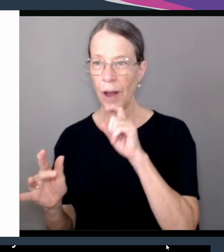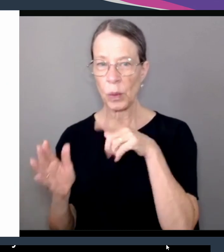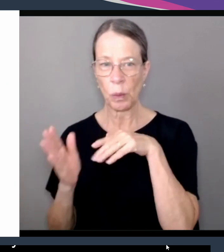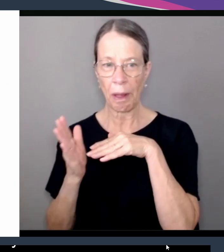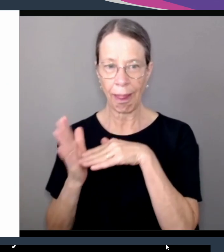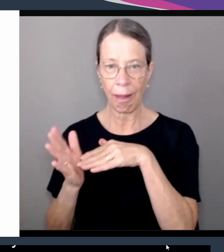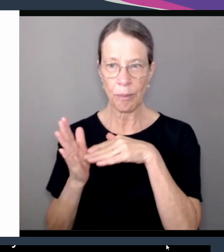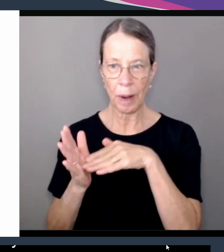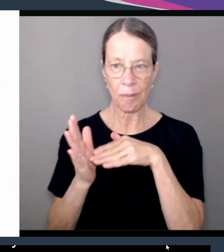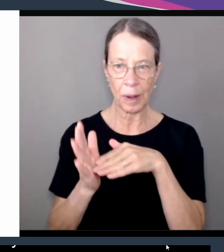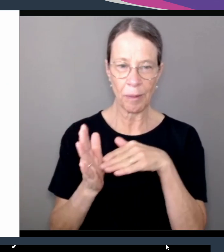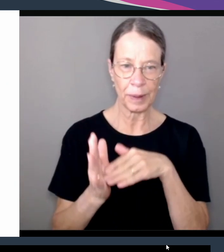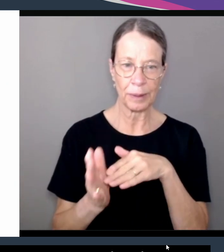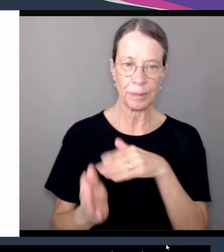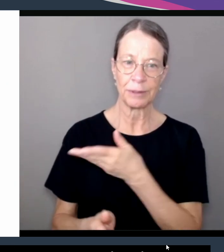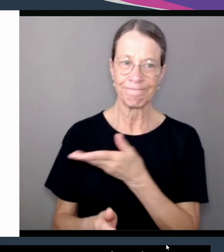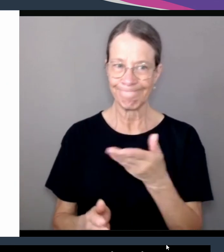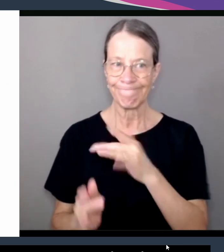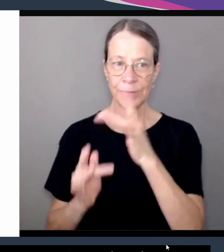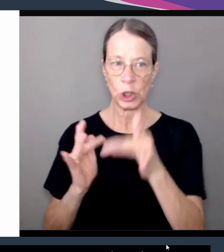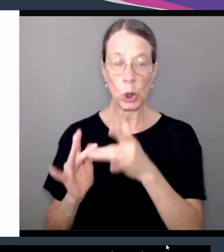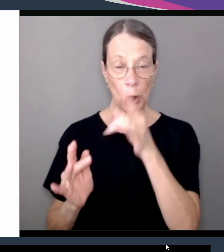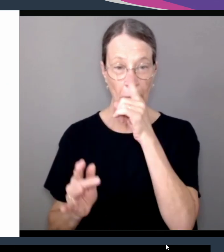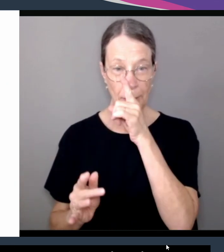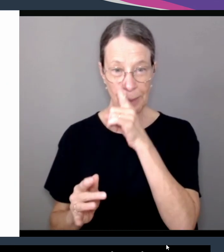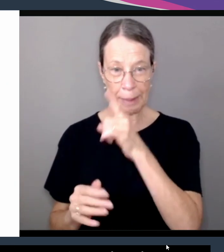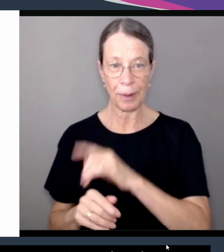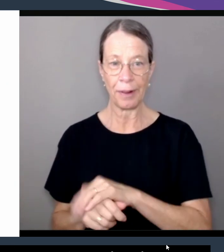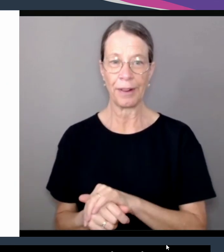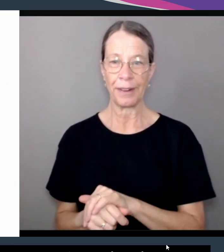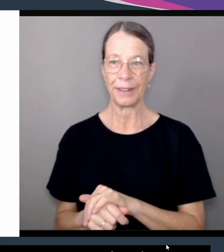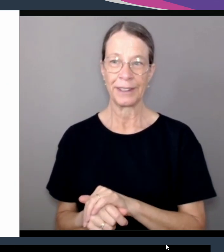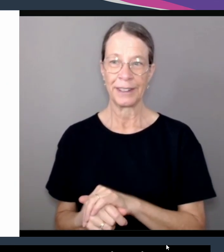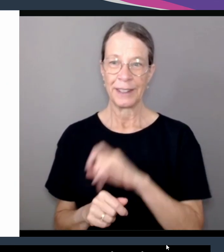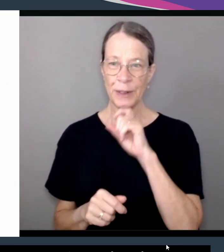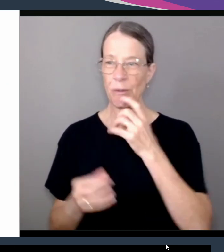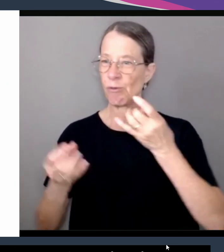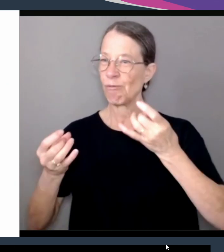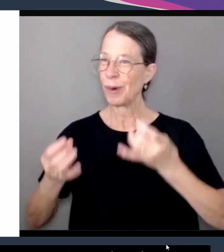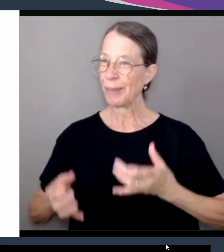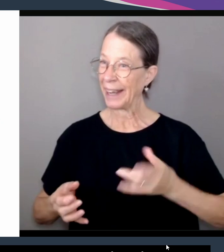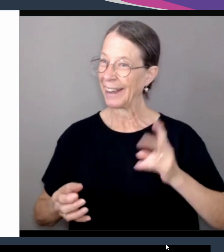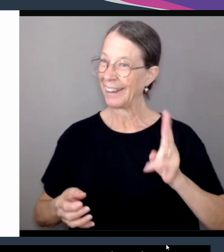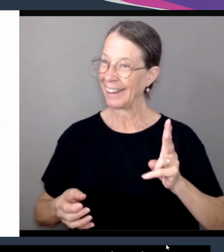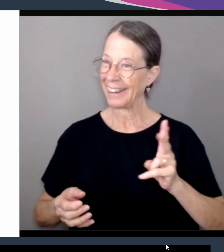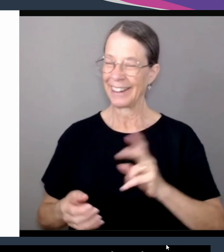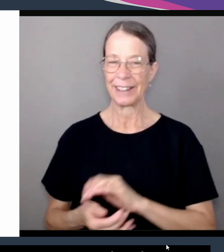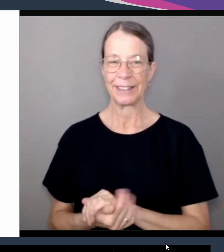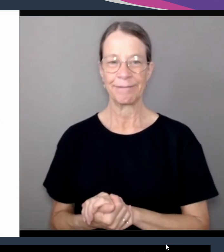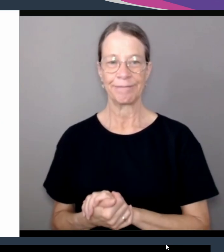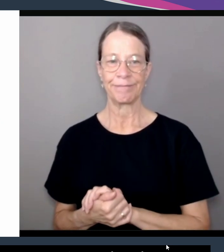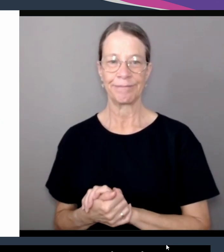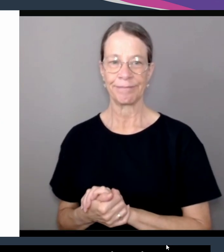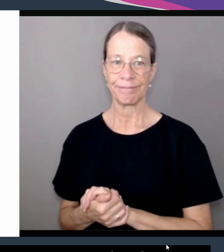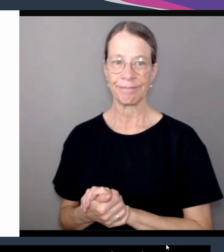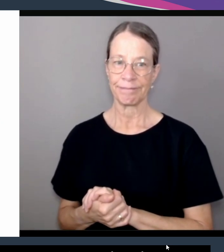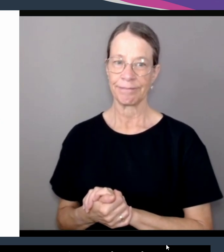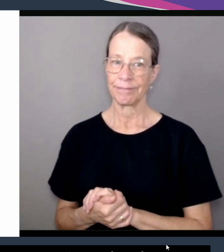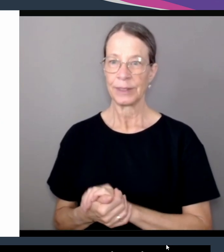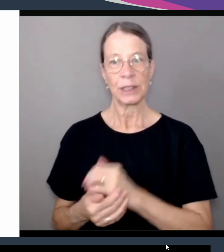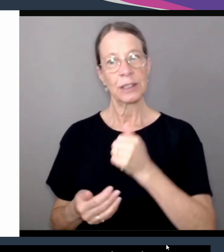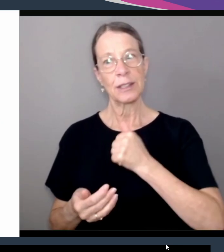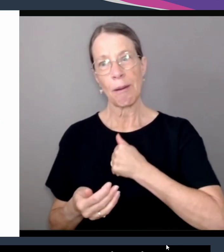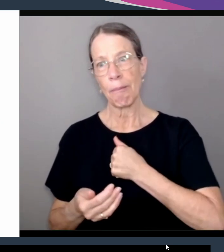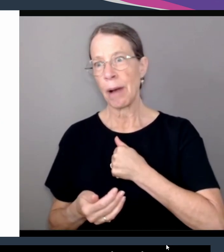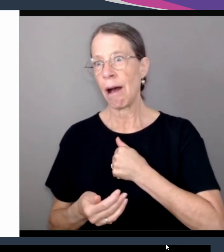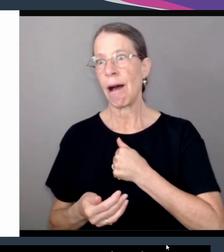our people online get ready again. It's now my very great